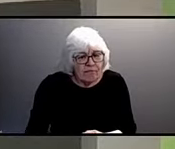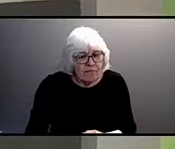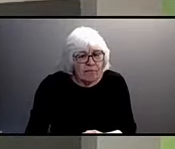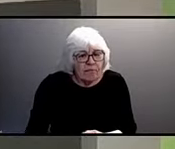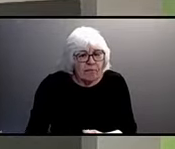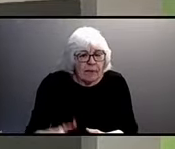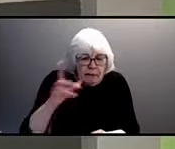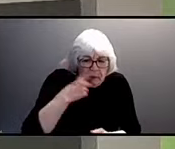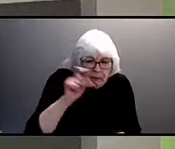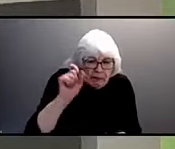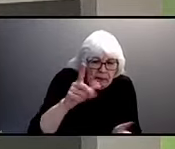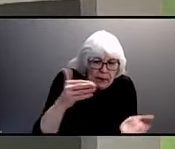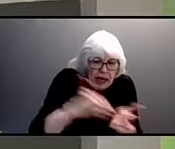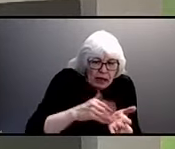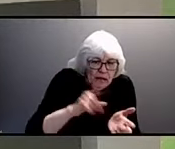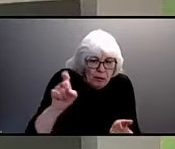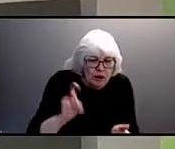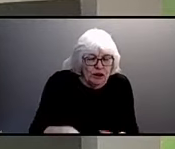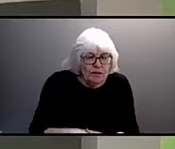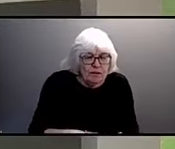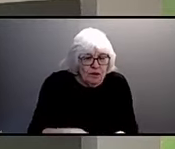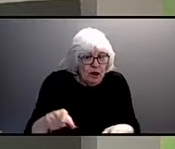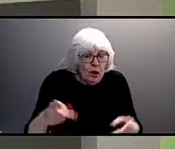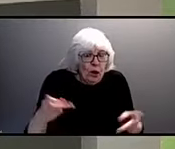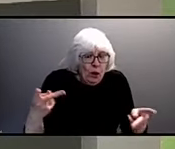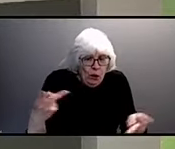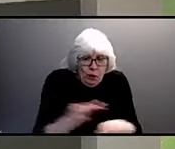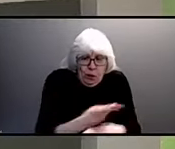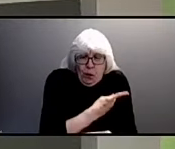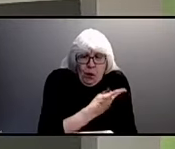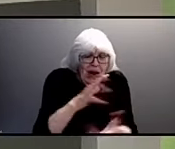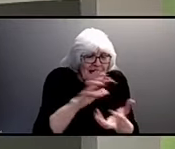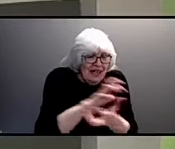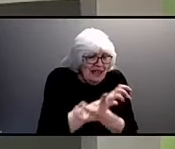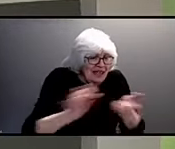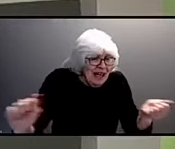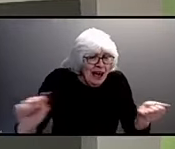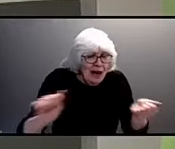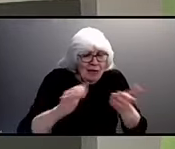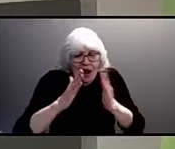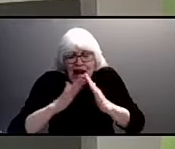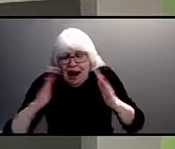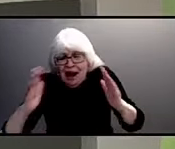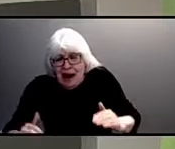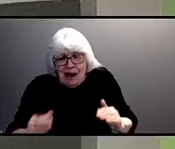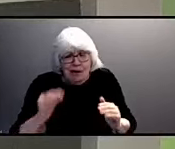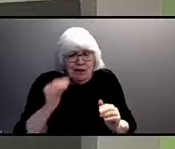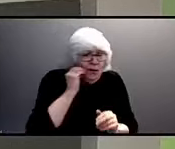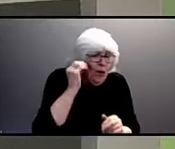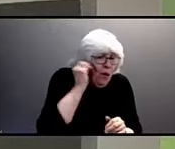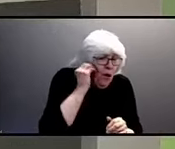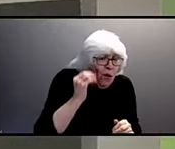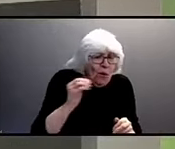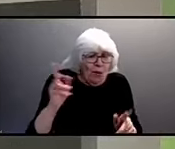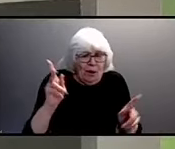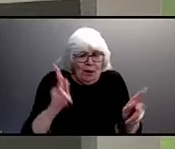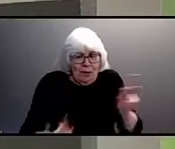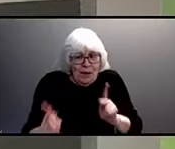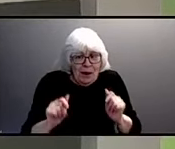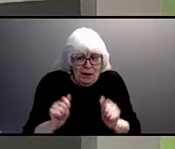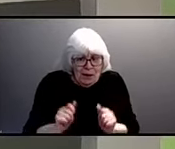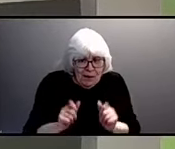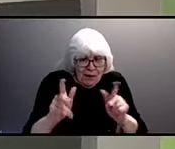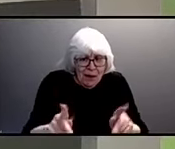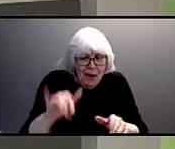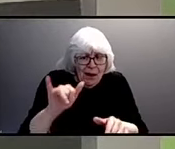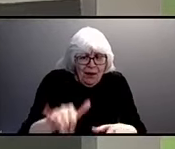of the more damaged properties or destroyed properties, for residents trying to get back into those homes or that area, timeline heard